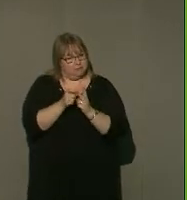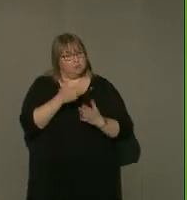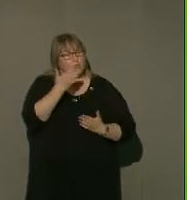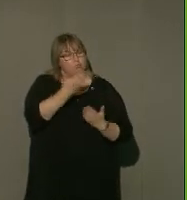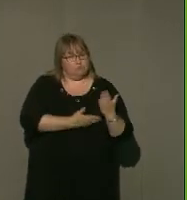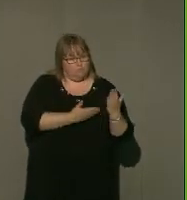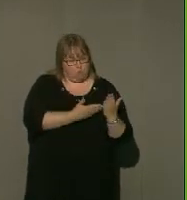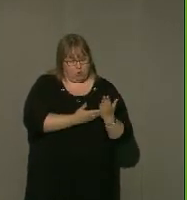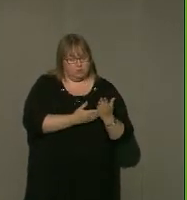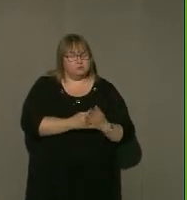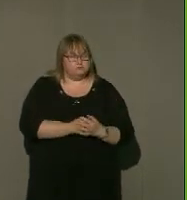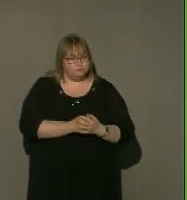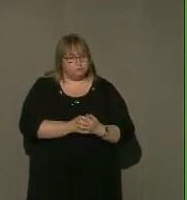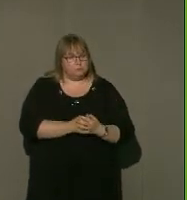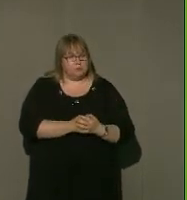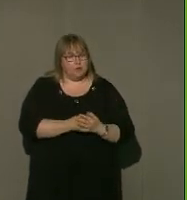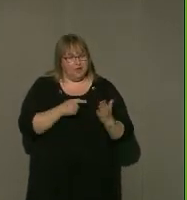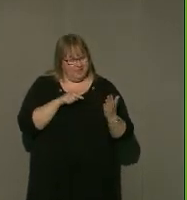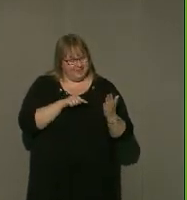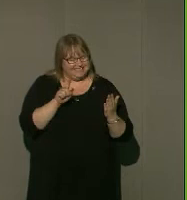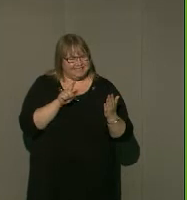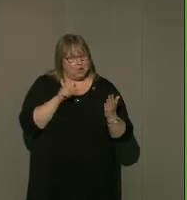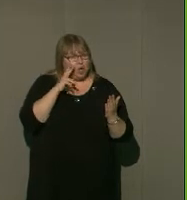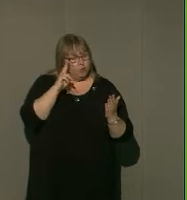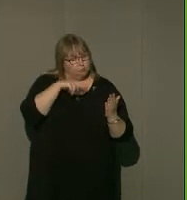which are proofreading errors.